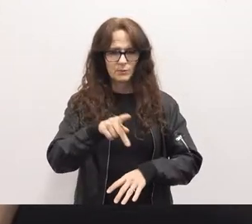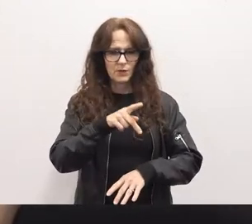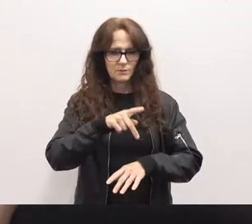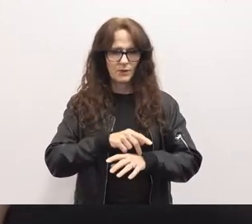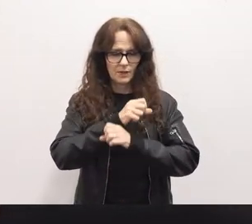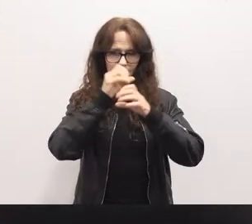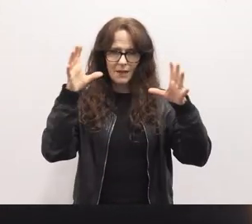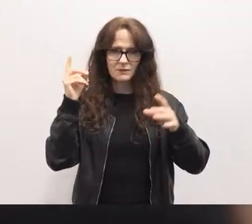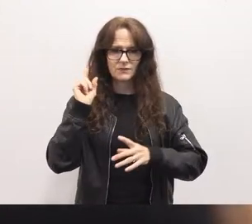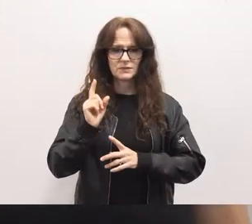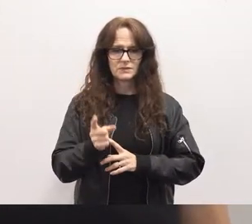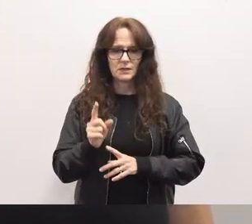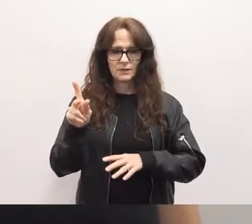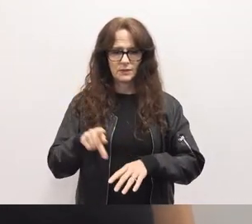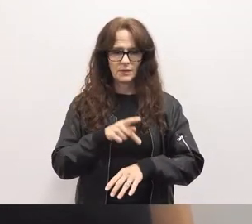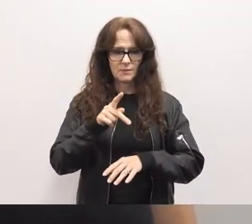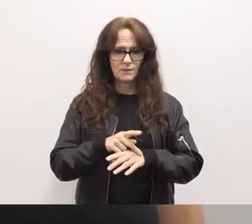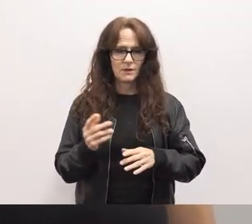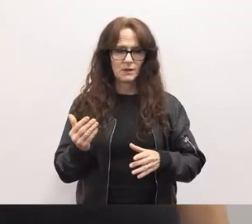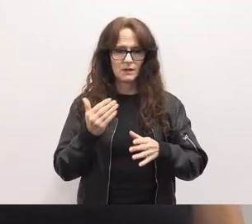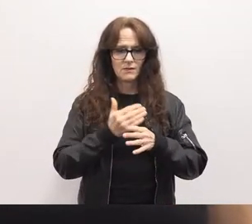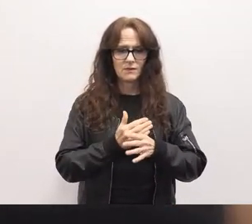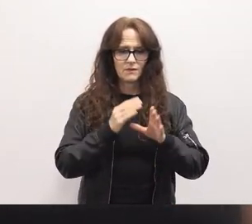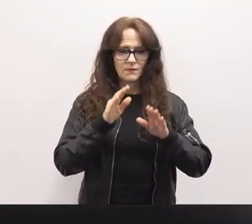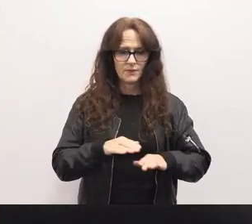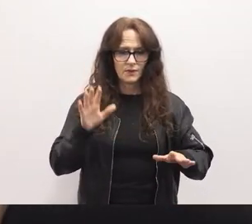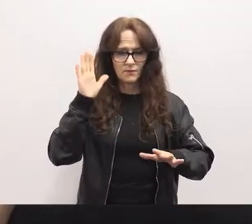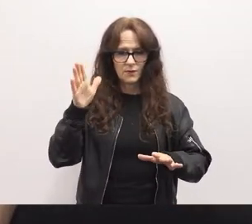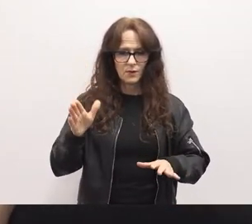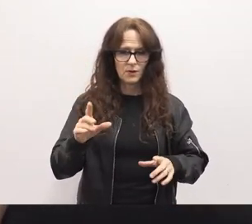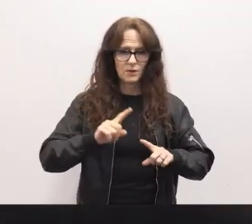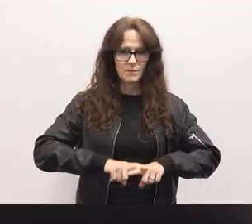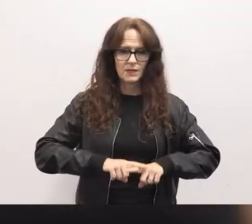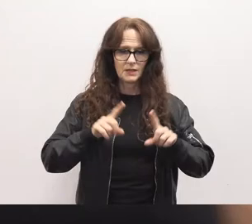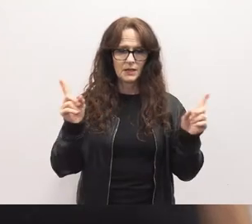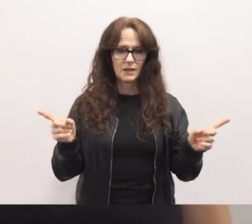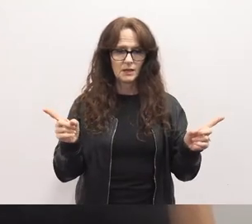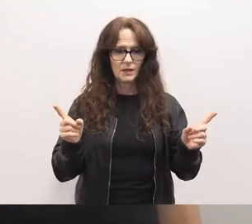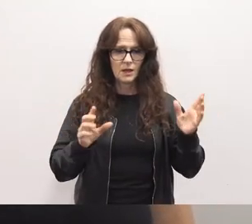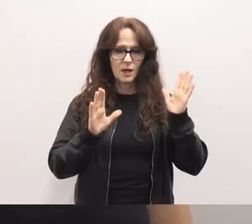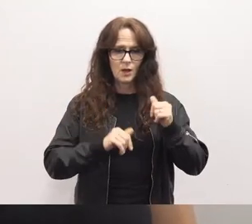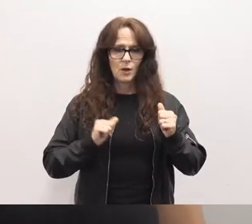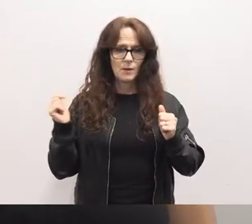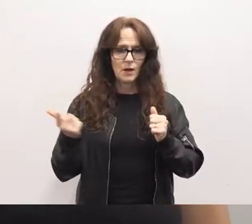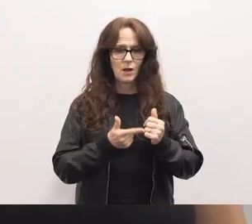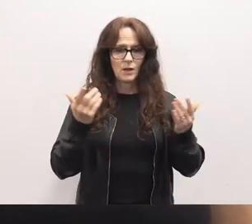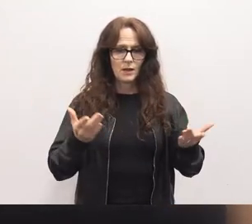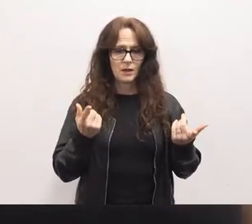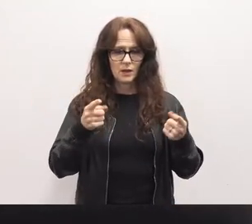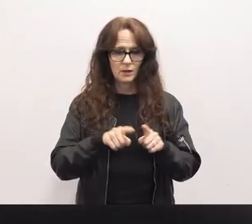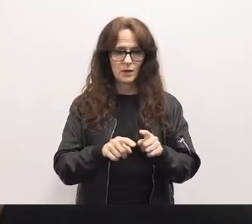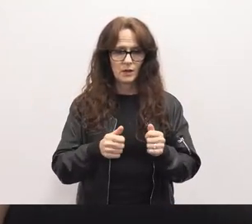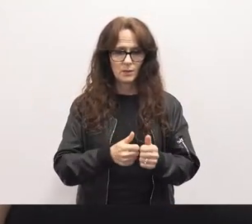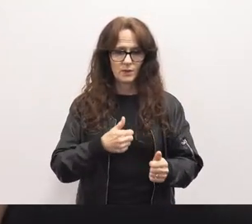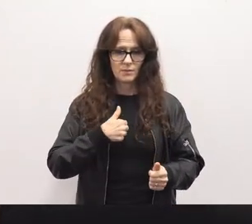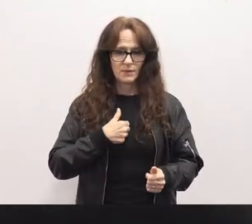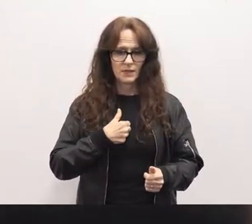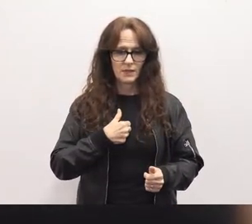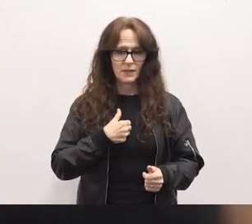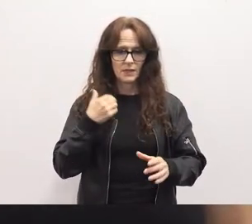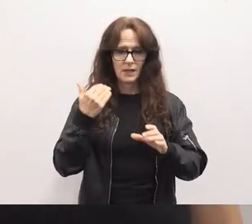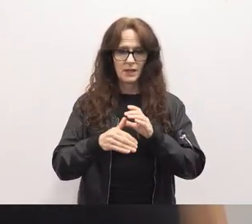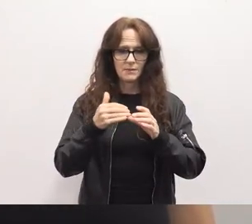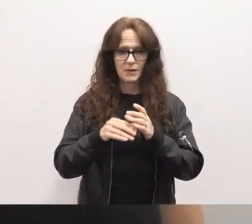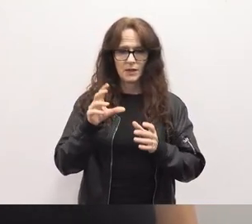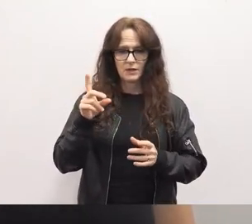imagine for one second if that principal did not intervene, this child's future would be different. And I hope everyone here agrees with me. I emailed Dr.